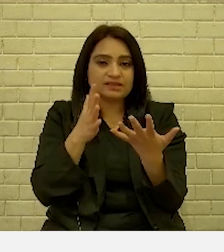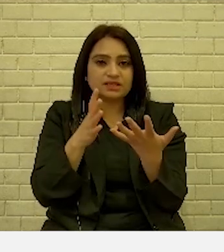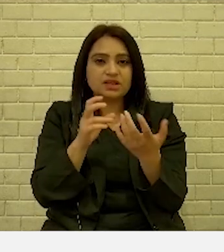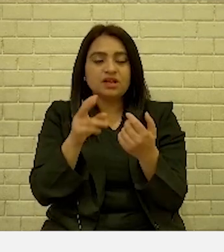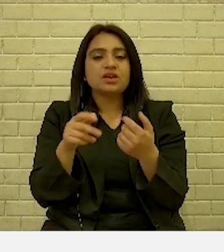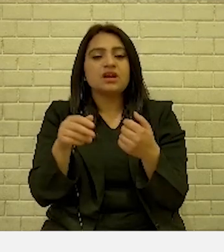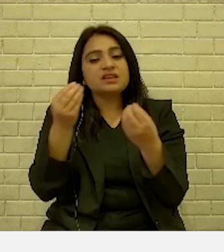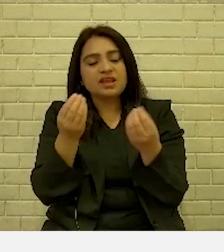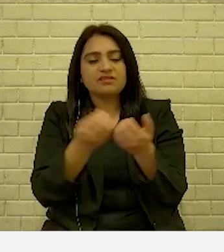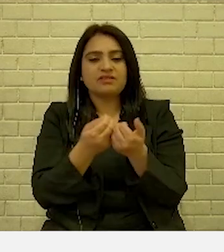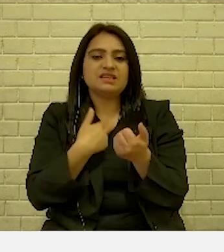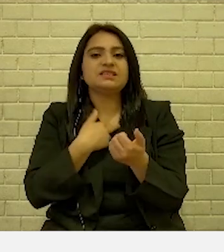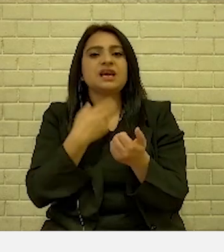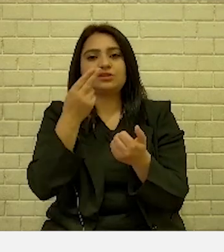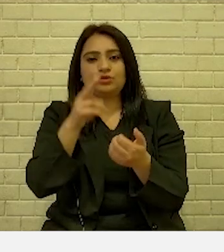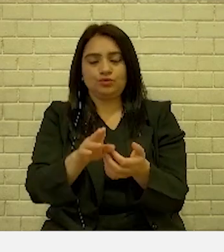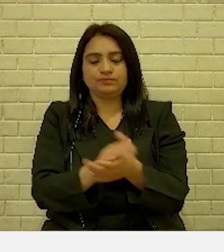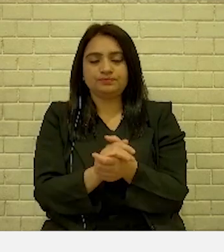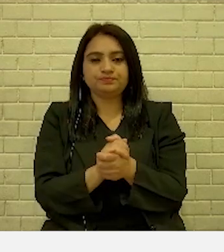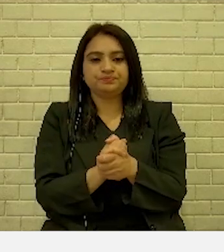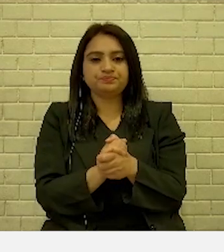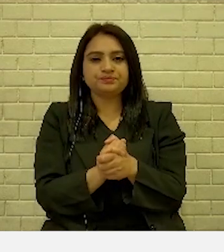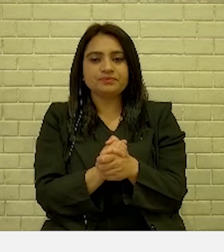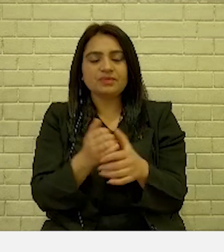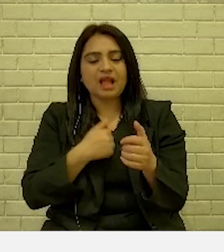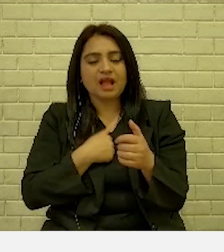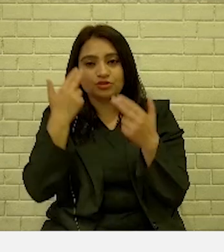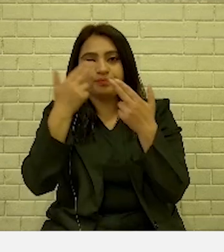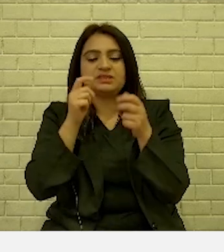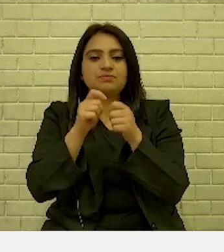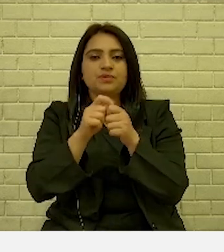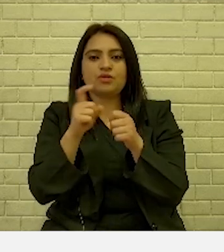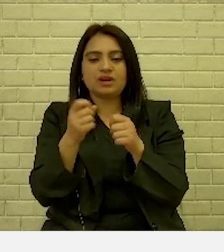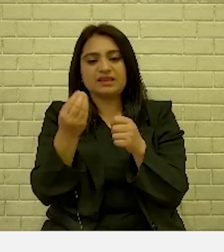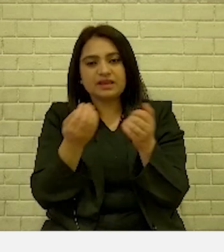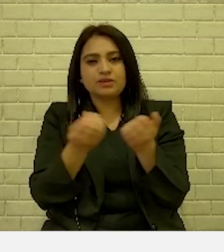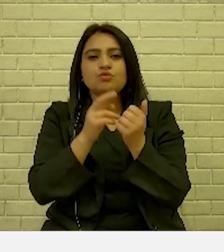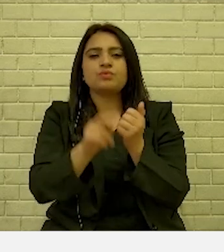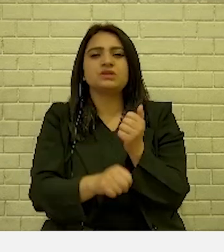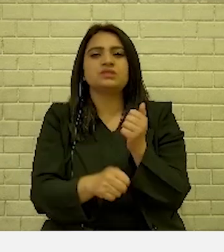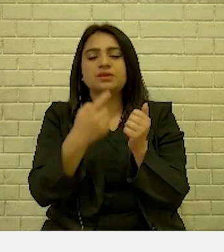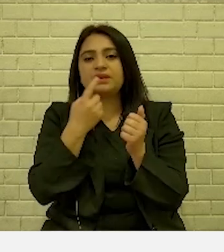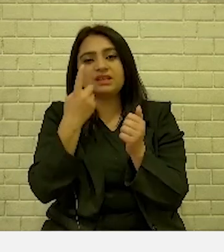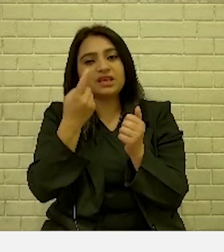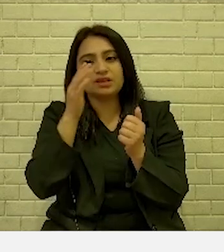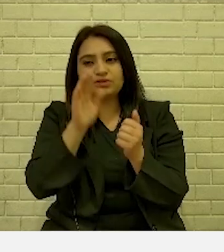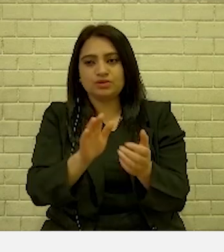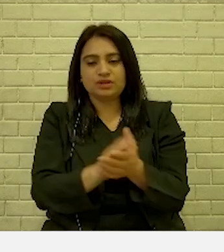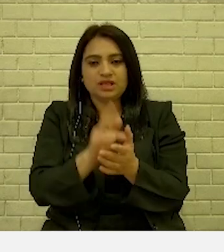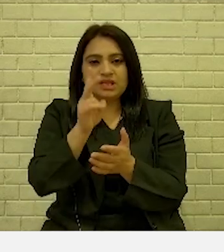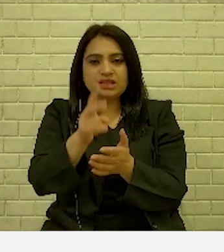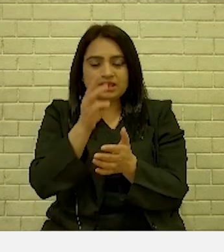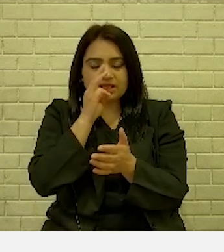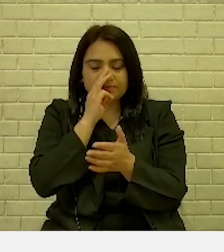to create something of her identity, but she could not because she had no support or there were less opportunities or basically she